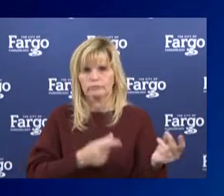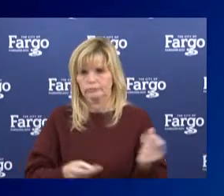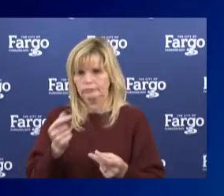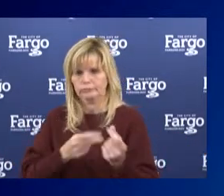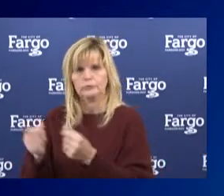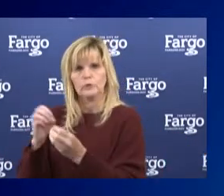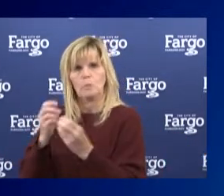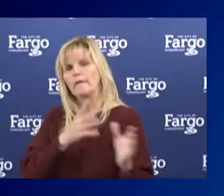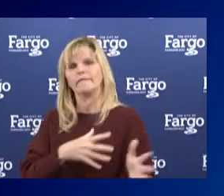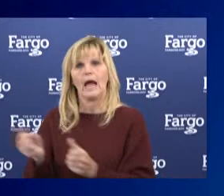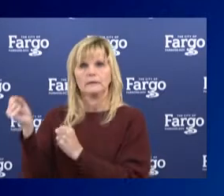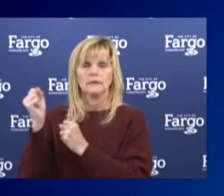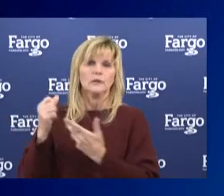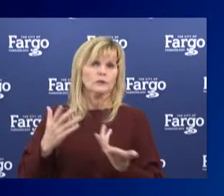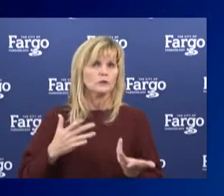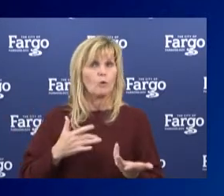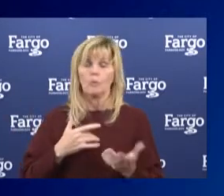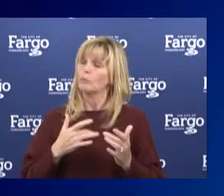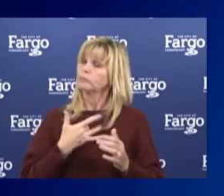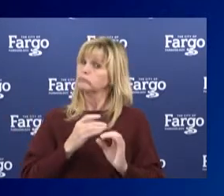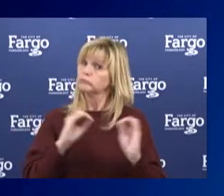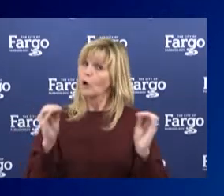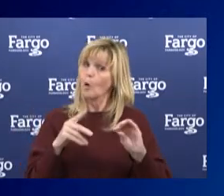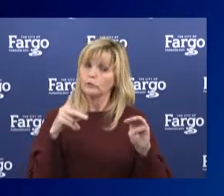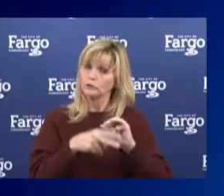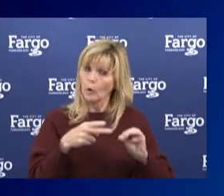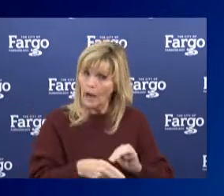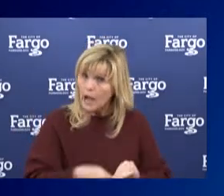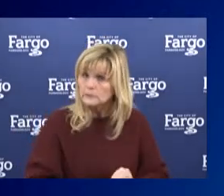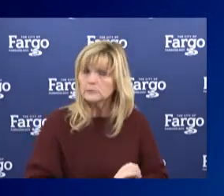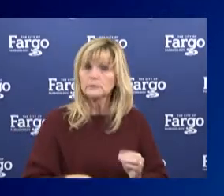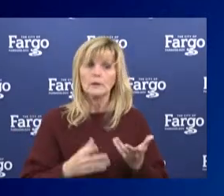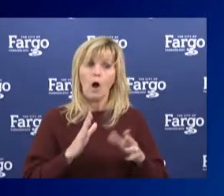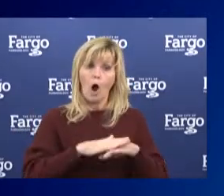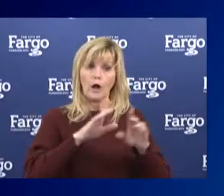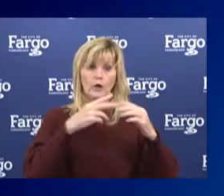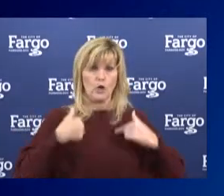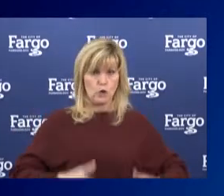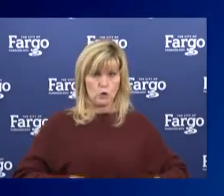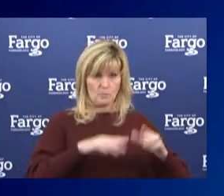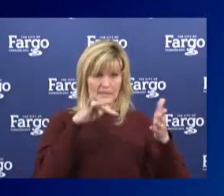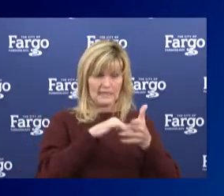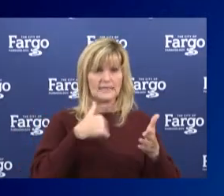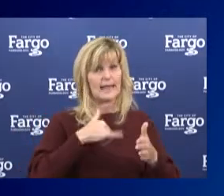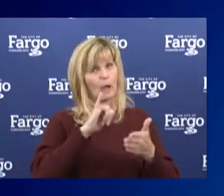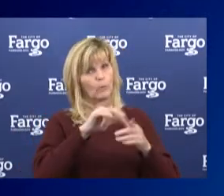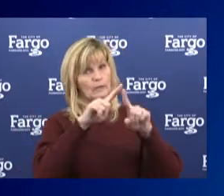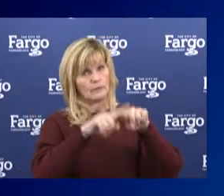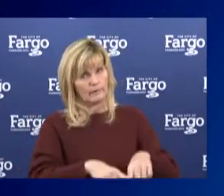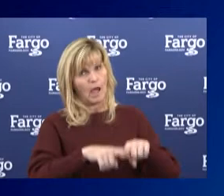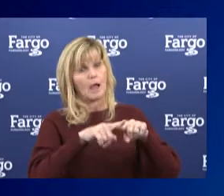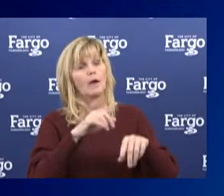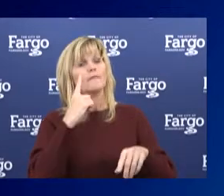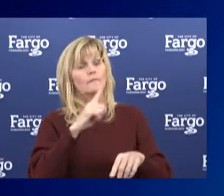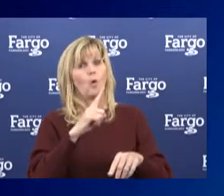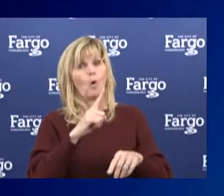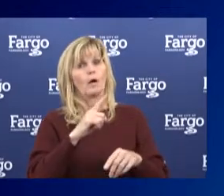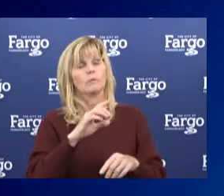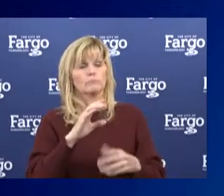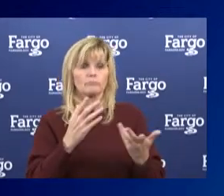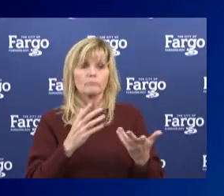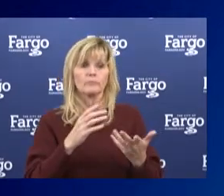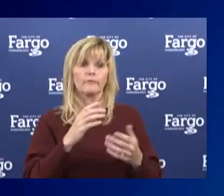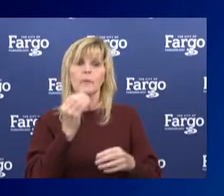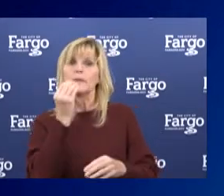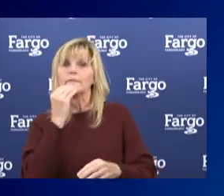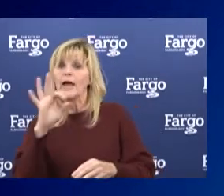efficacious. No shortcuts are being taken on the human studies that are what we rely on for safety and efficacy data from the Food and